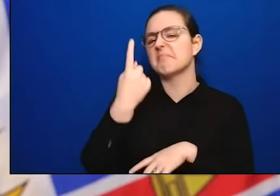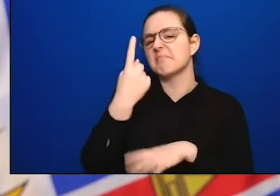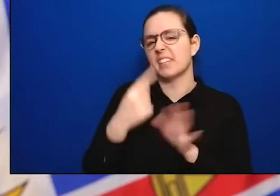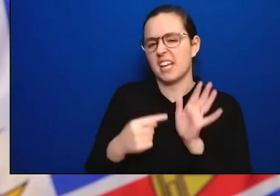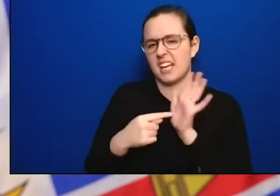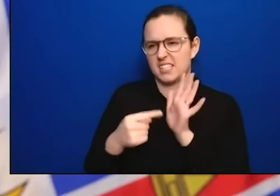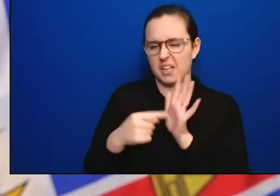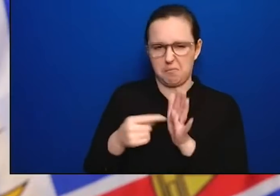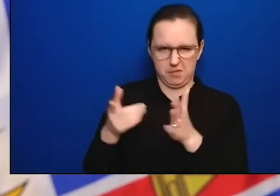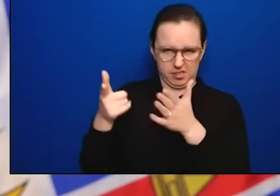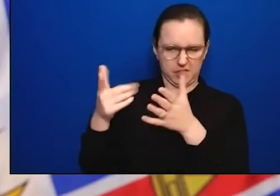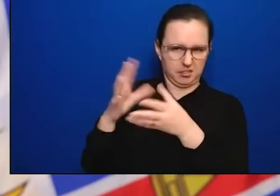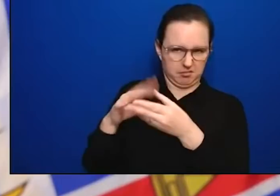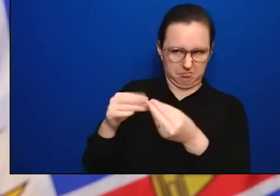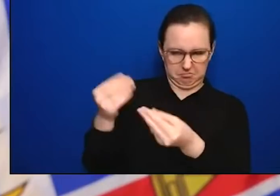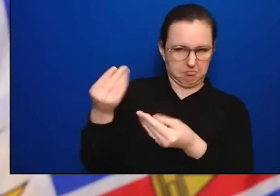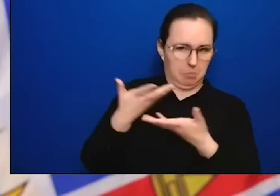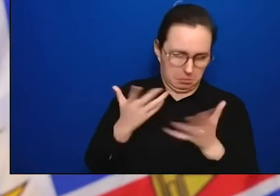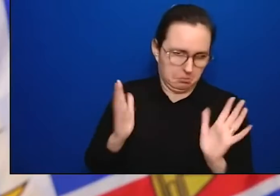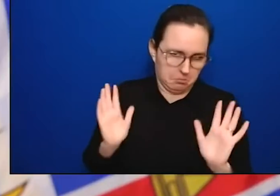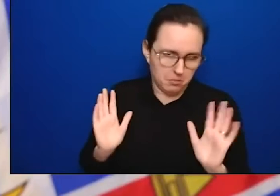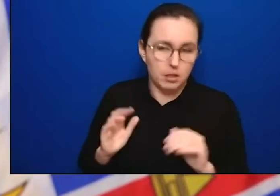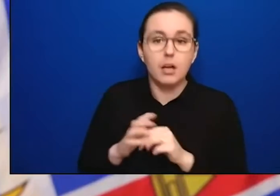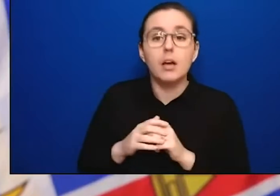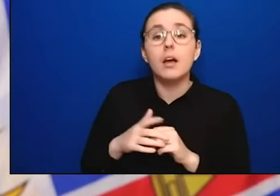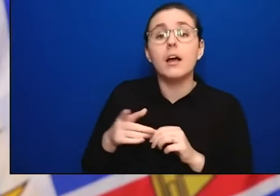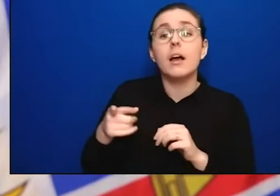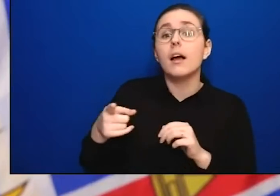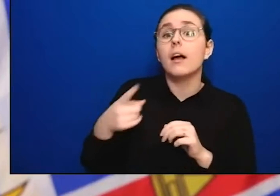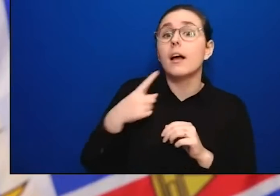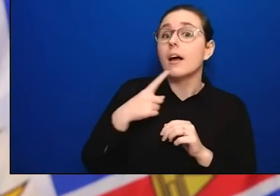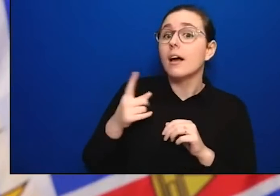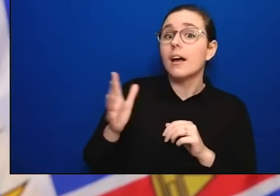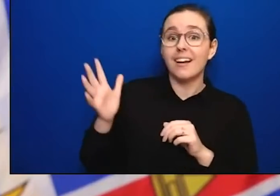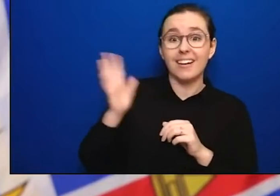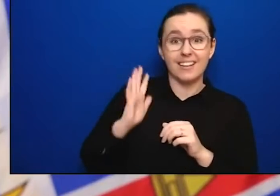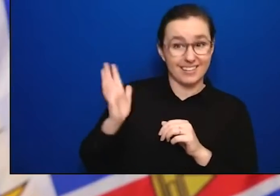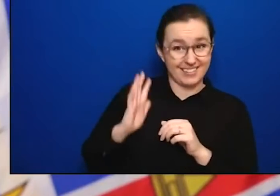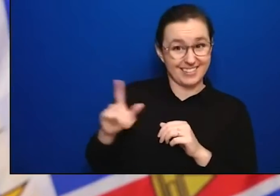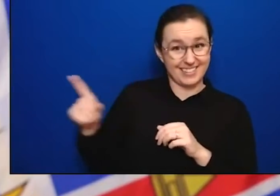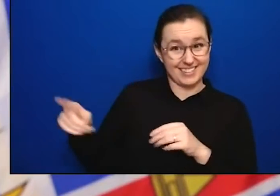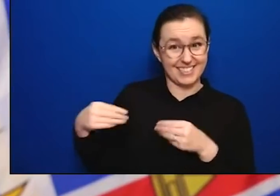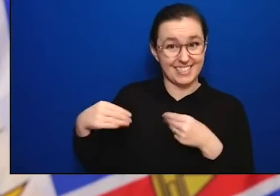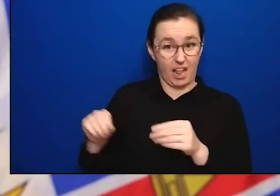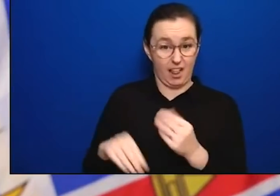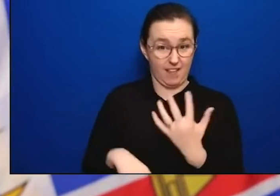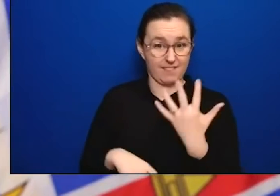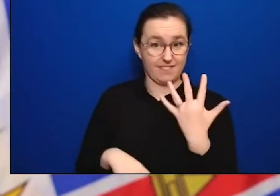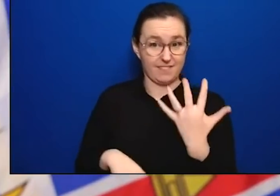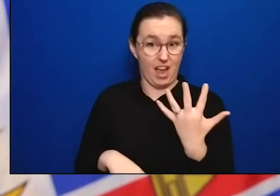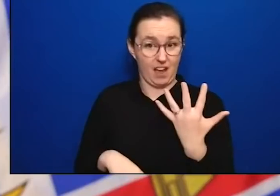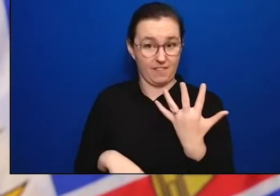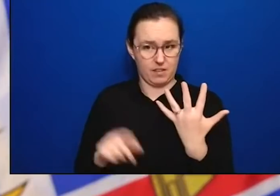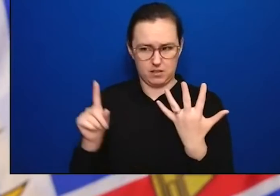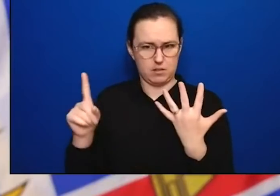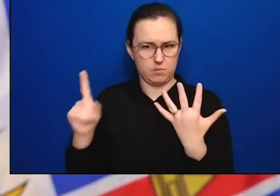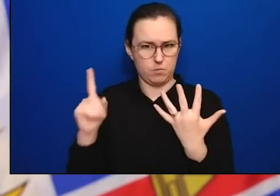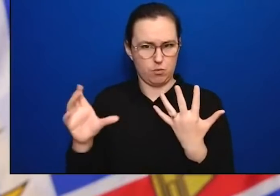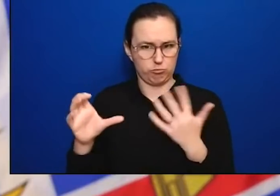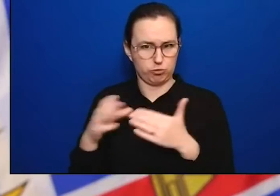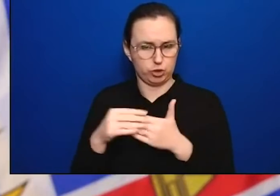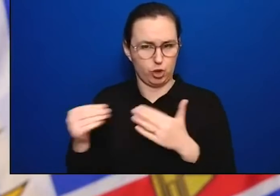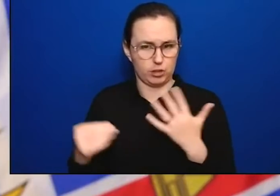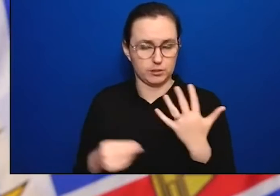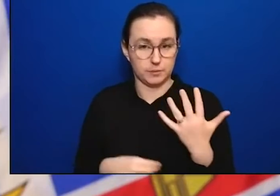have escalated quite quickly. Just one anecdotal piece of evidence that was brought forward to us was a place